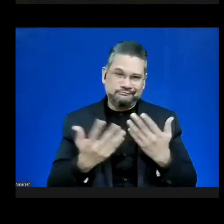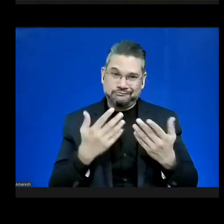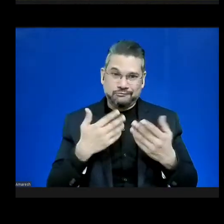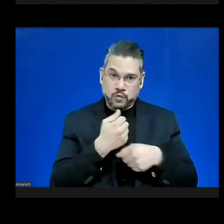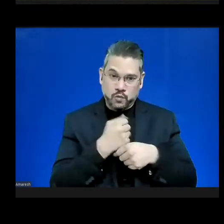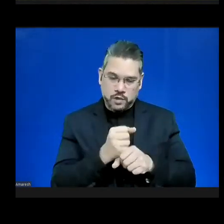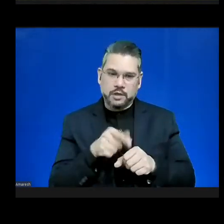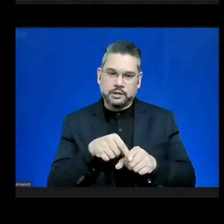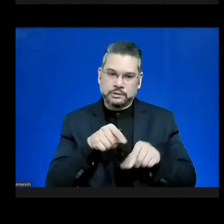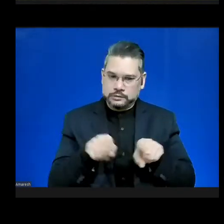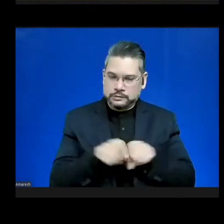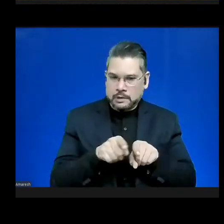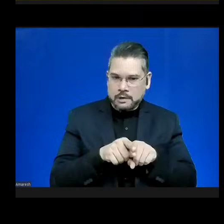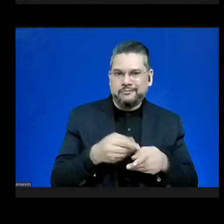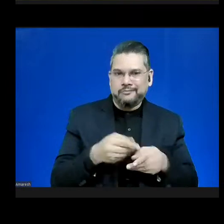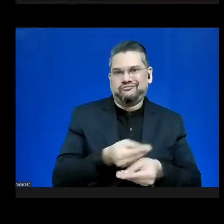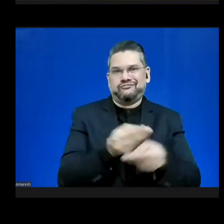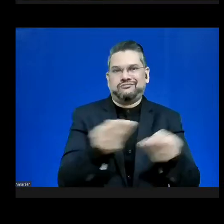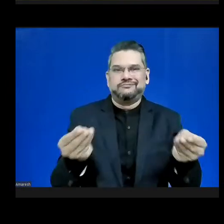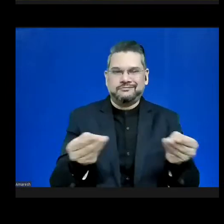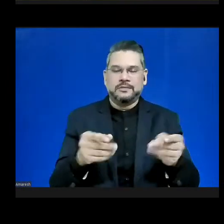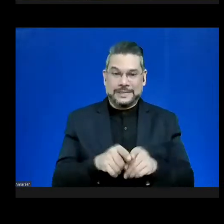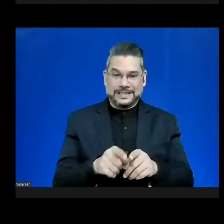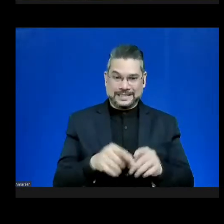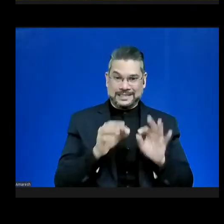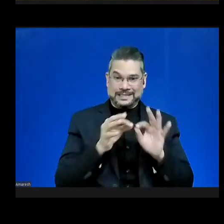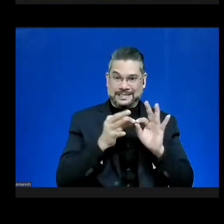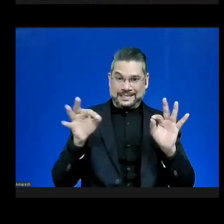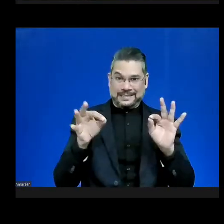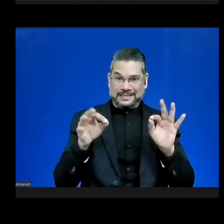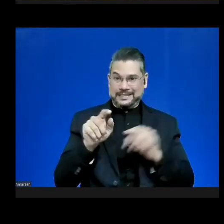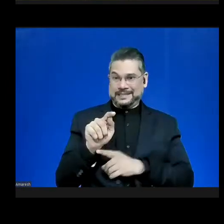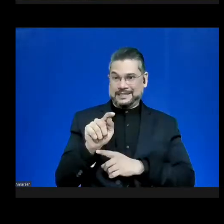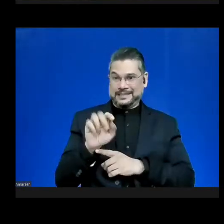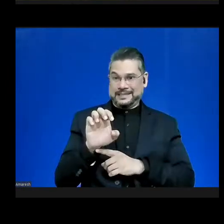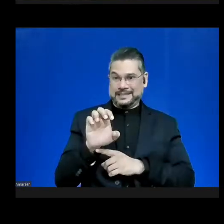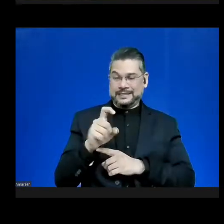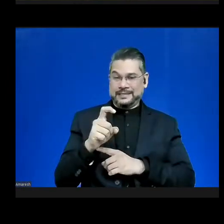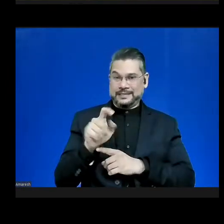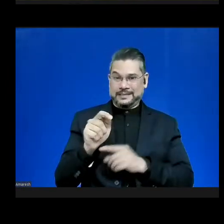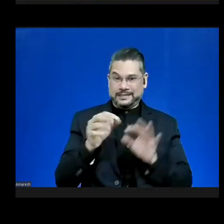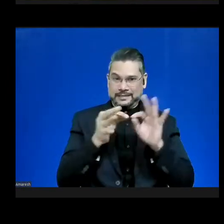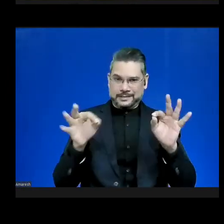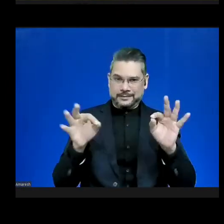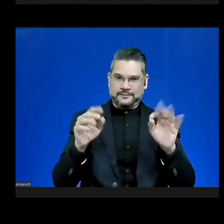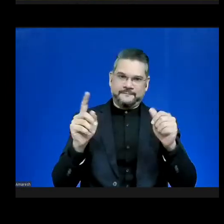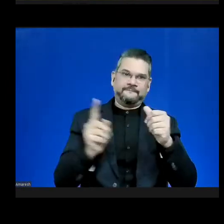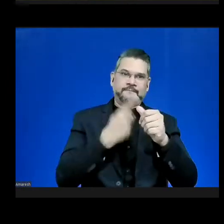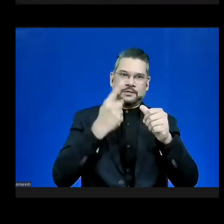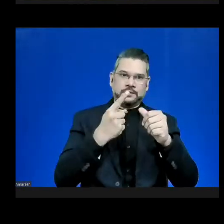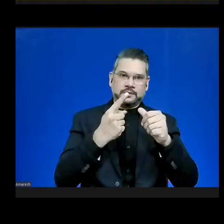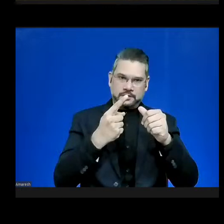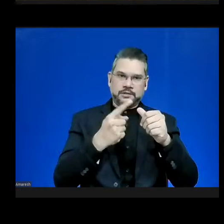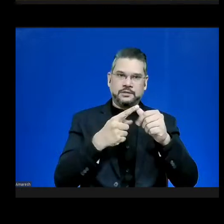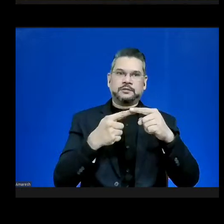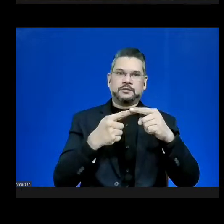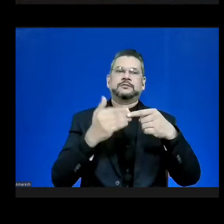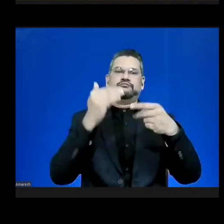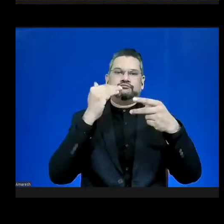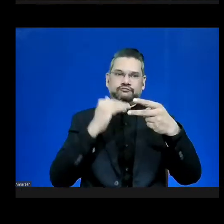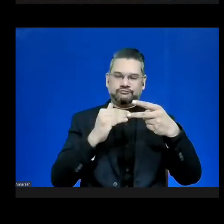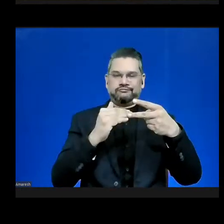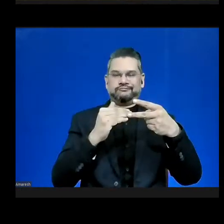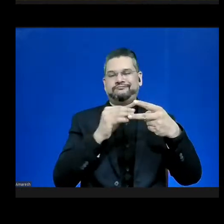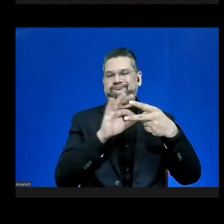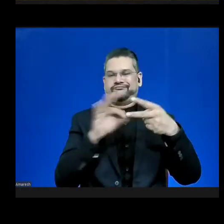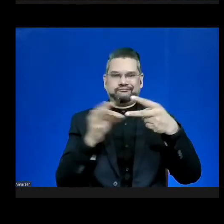order. Like the text should be coming first, the important ones, followed by the rest of the text. So even